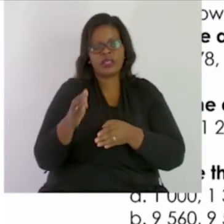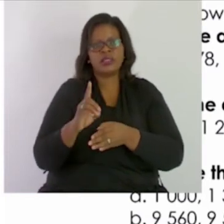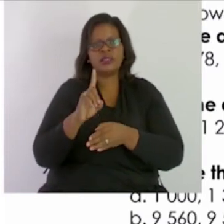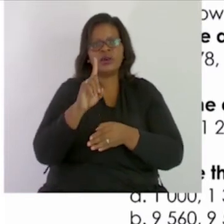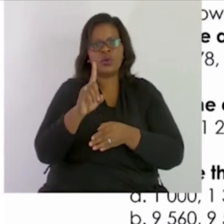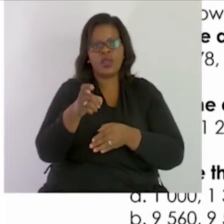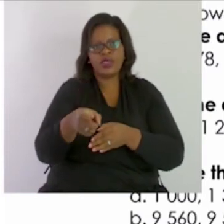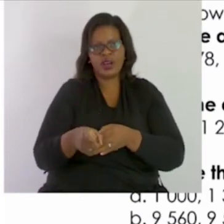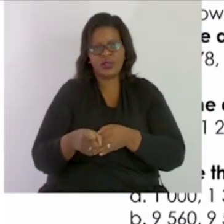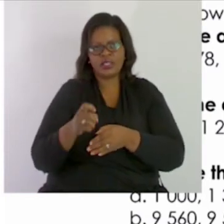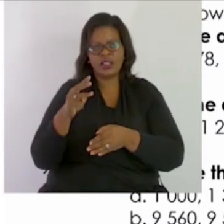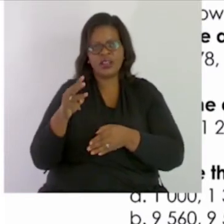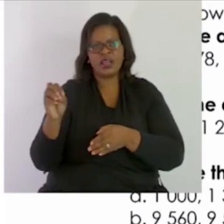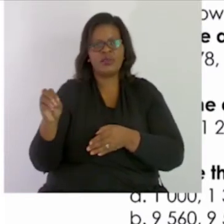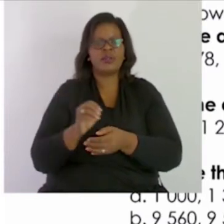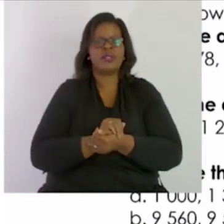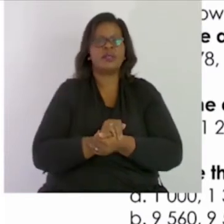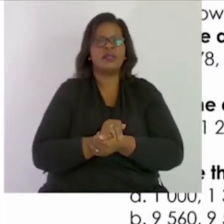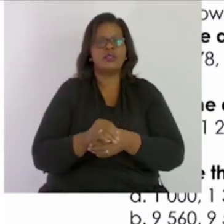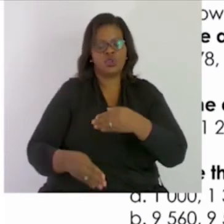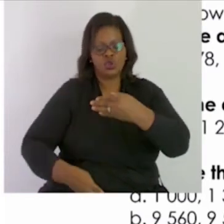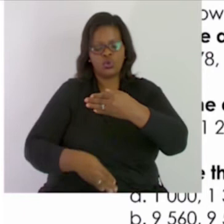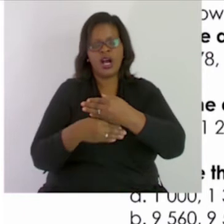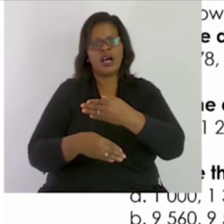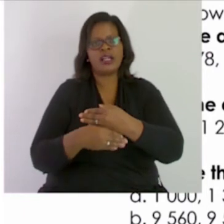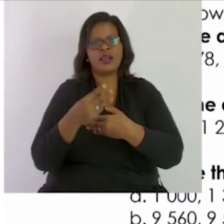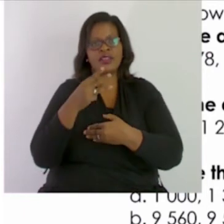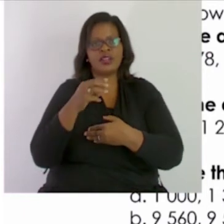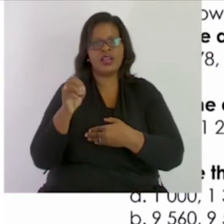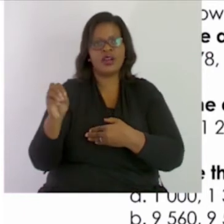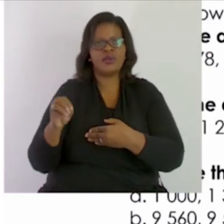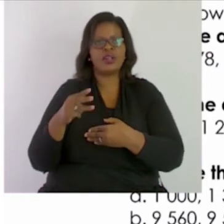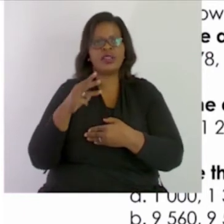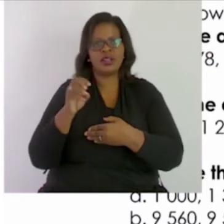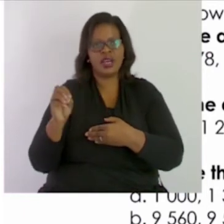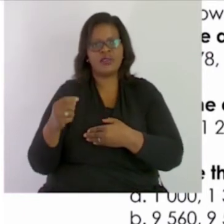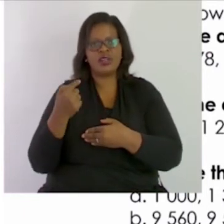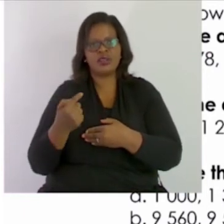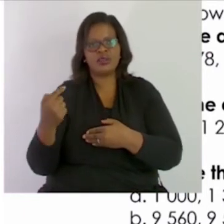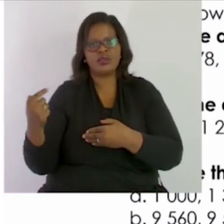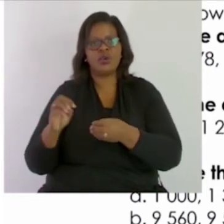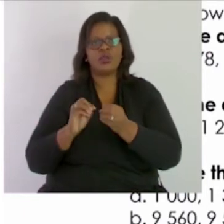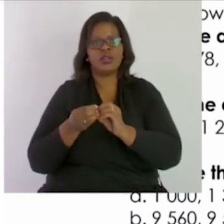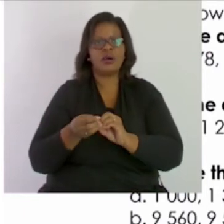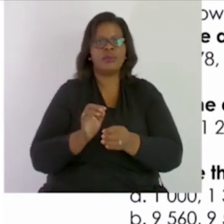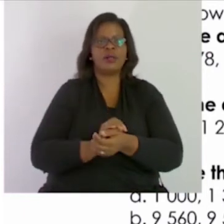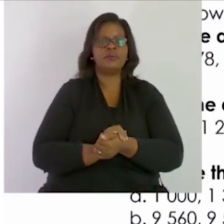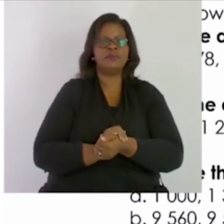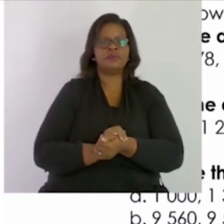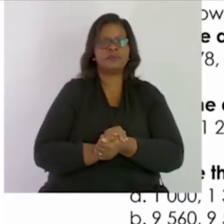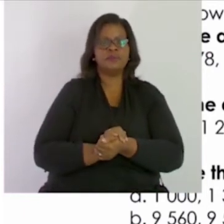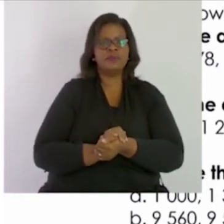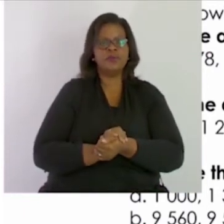And each term is having 300 more than the first term, because we are adding 300. Then on